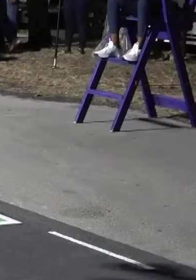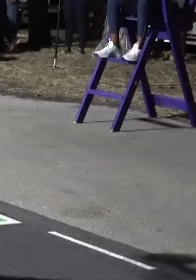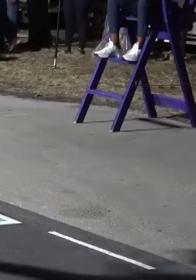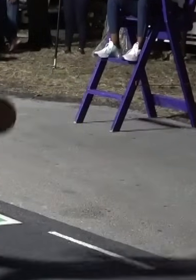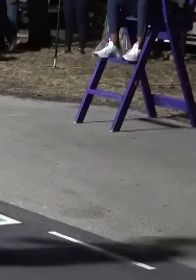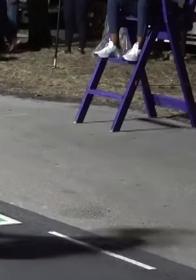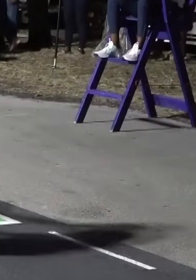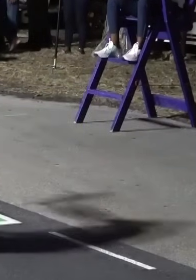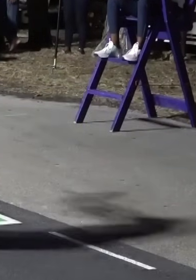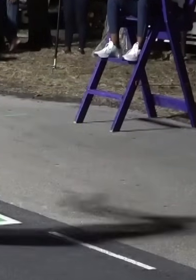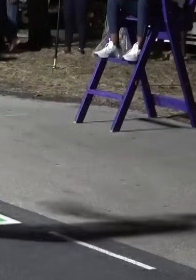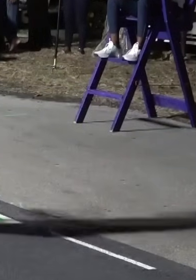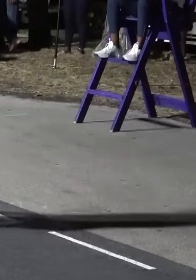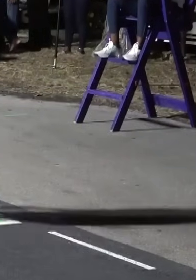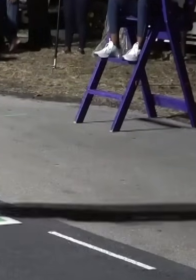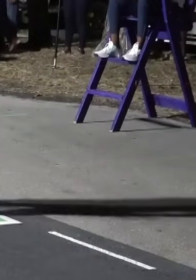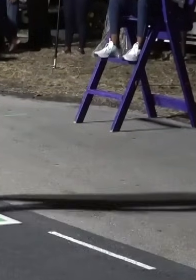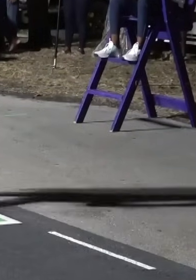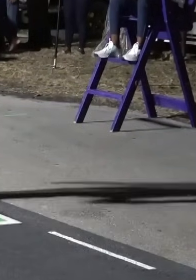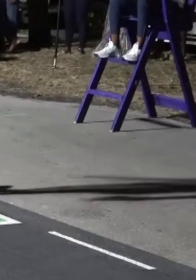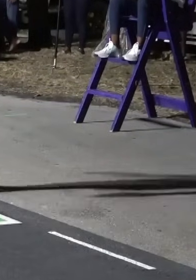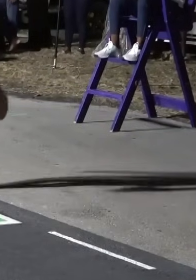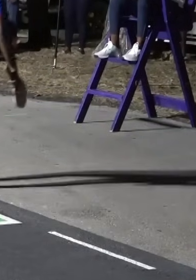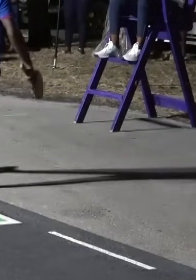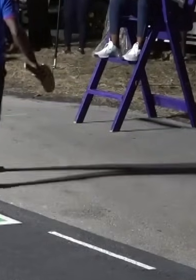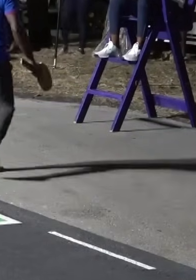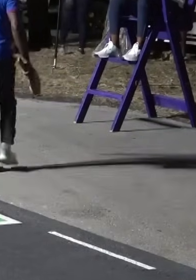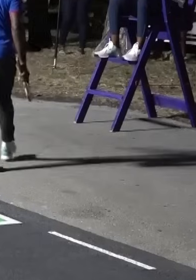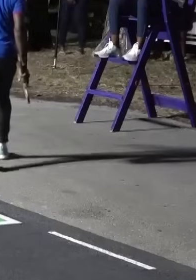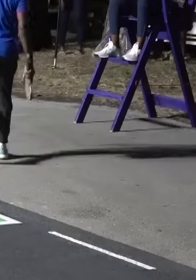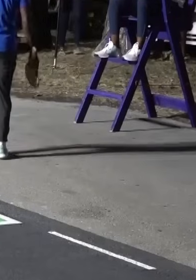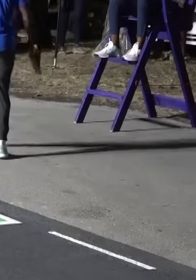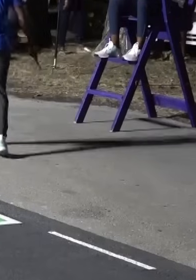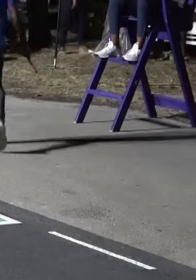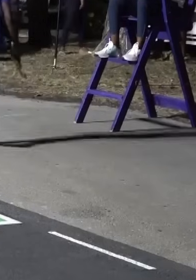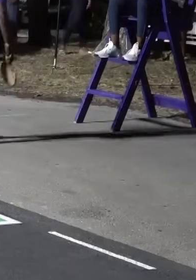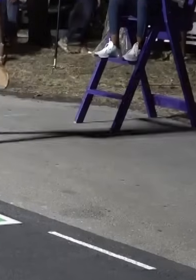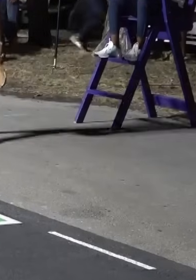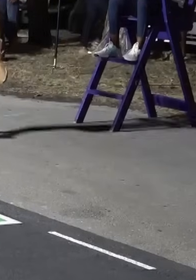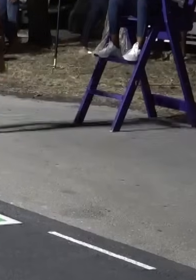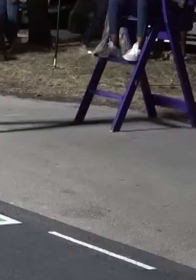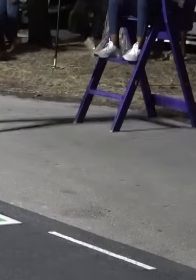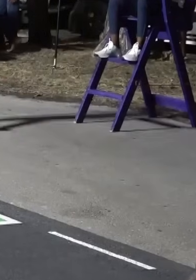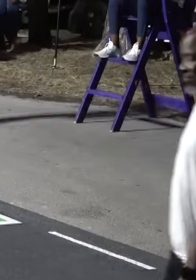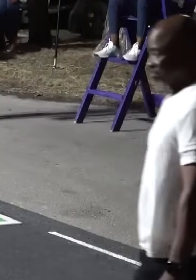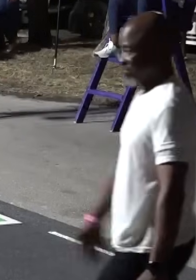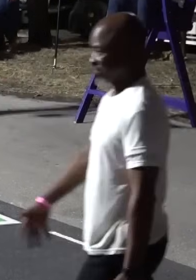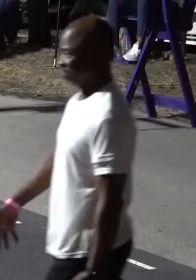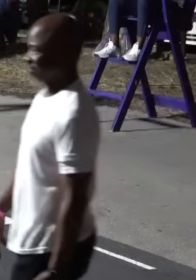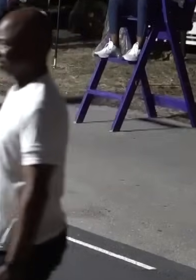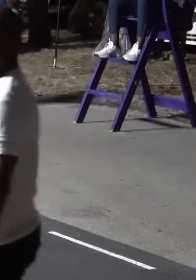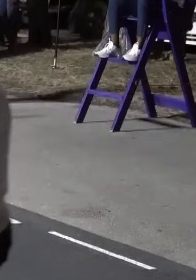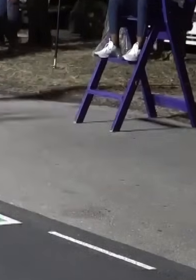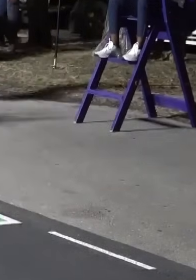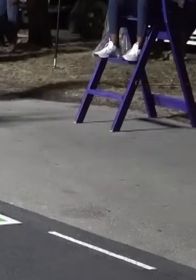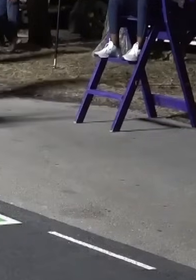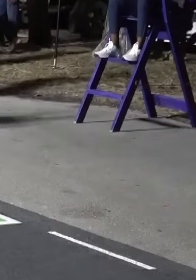better. Griffith showing his ability, now treading it like a needle. Impressive as he went on to